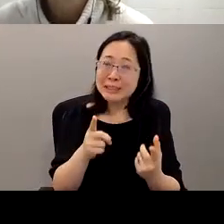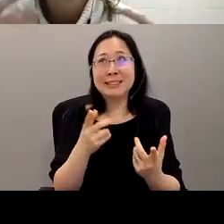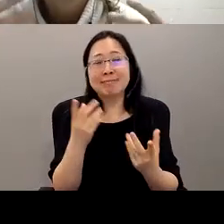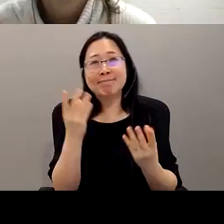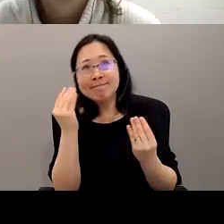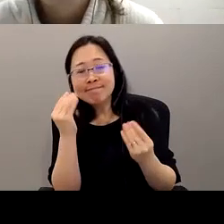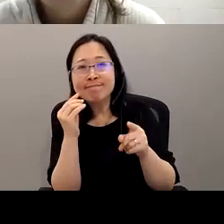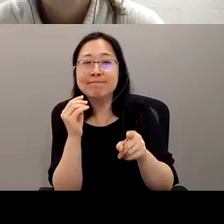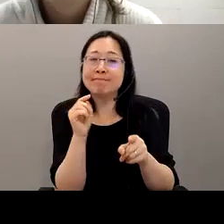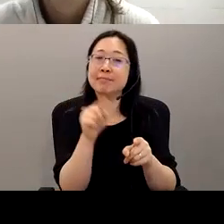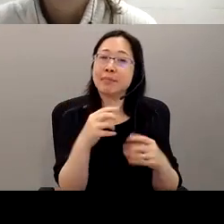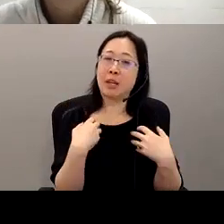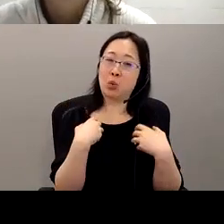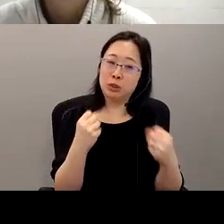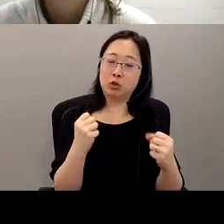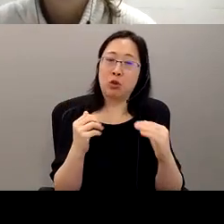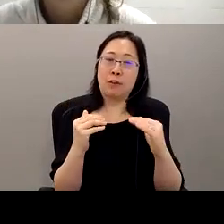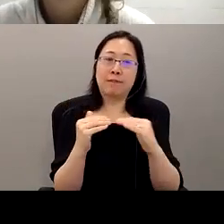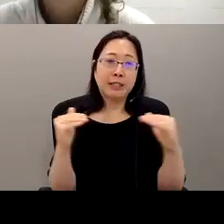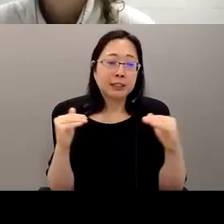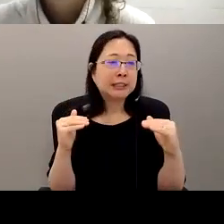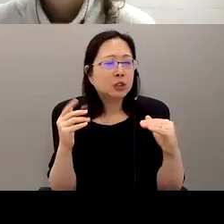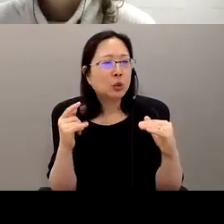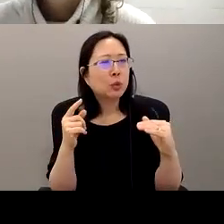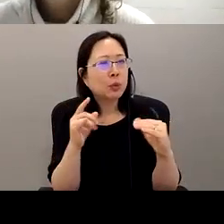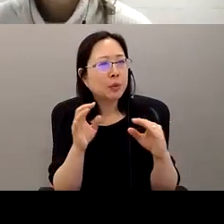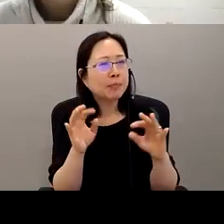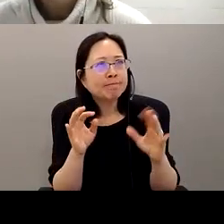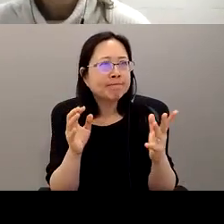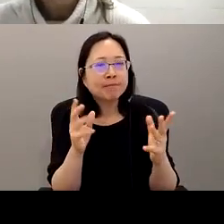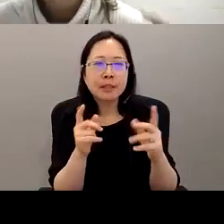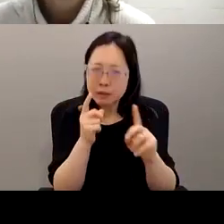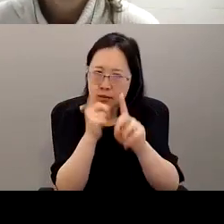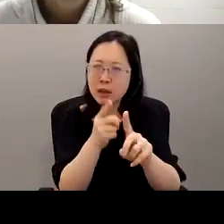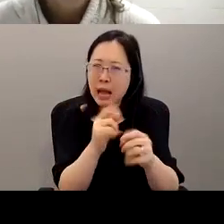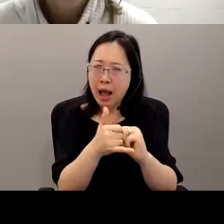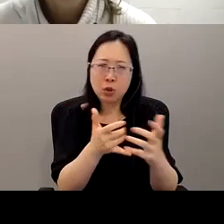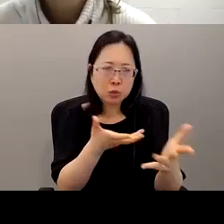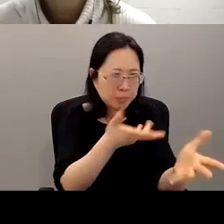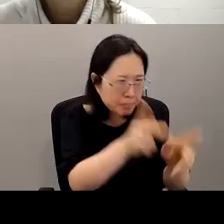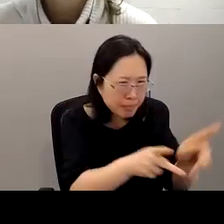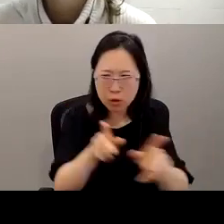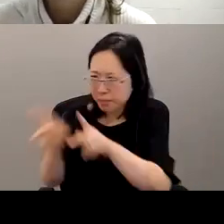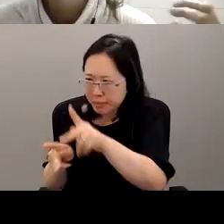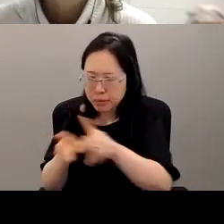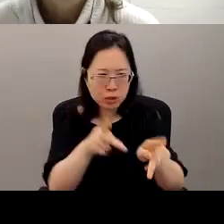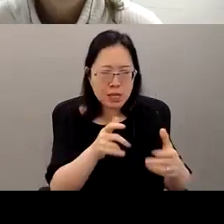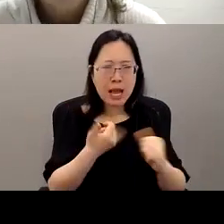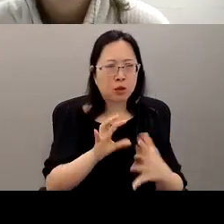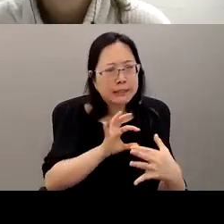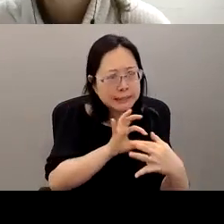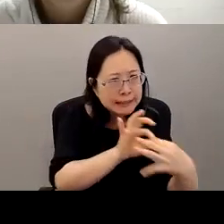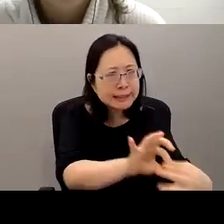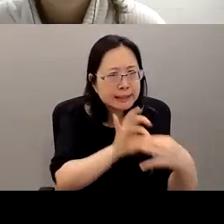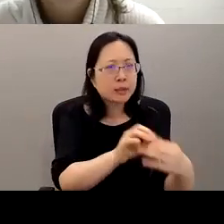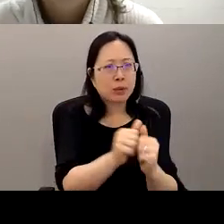really engage with each other. So this is when we, lots of folks, have